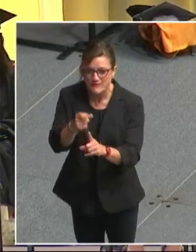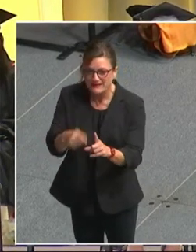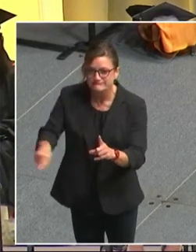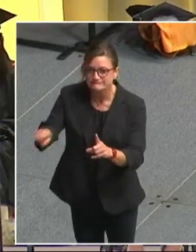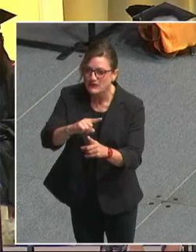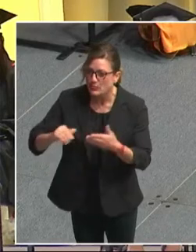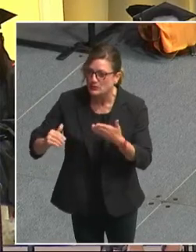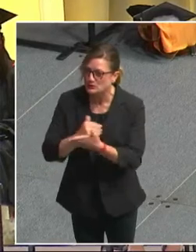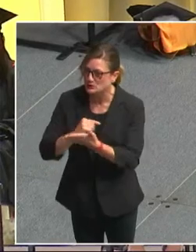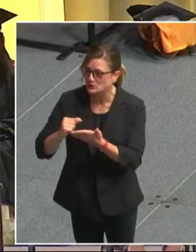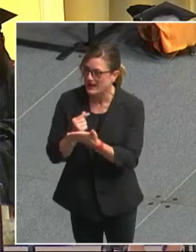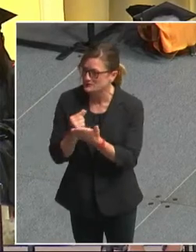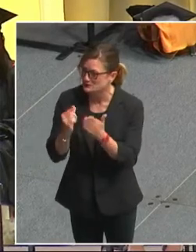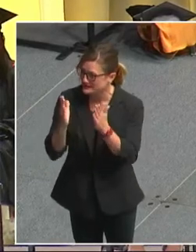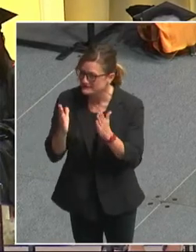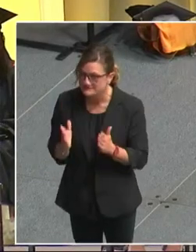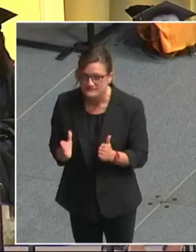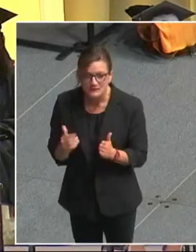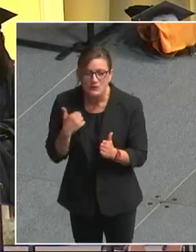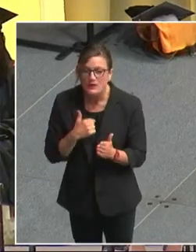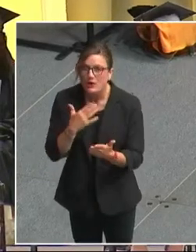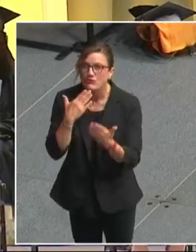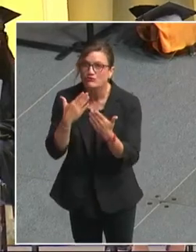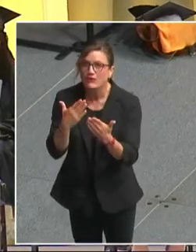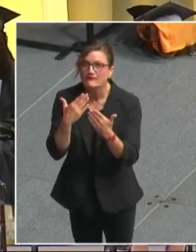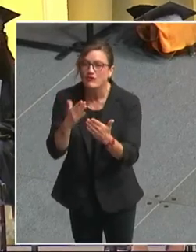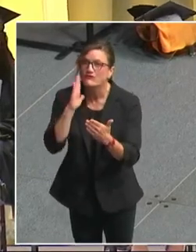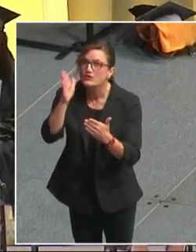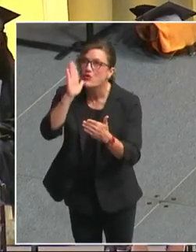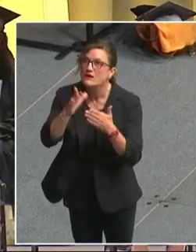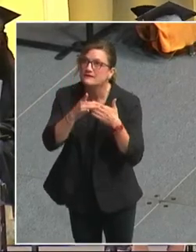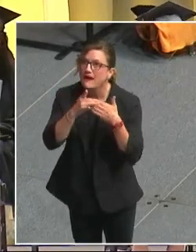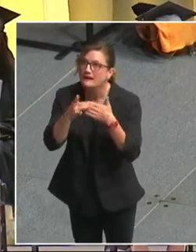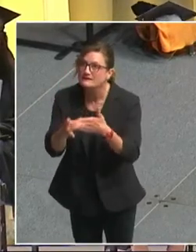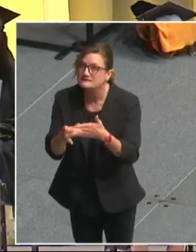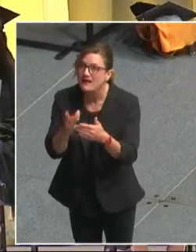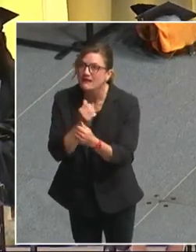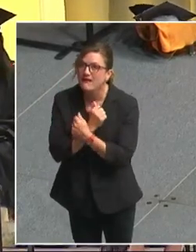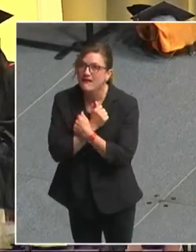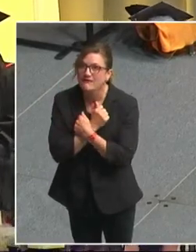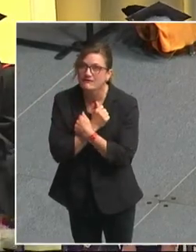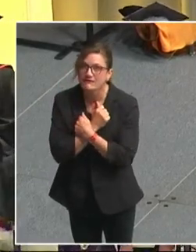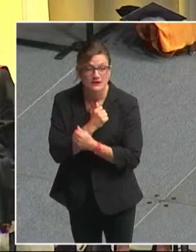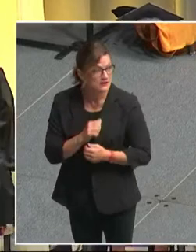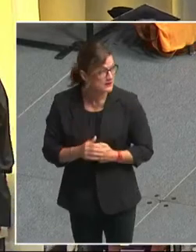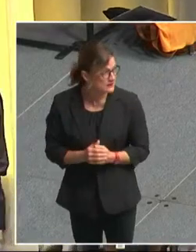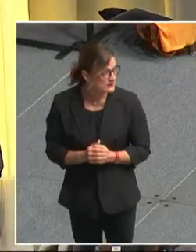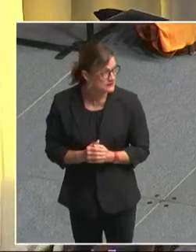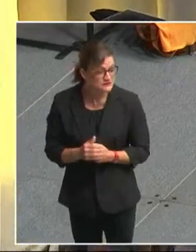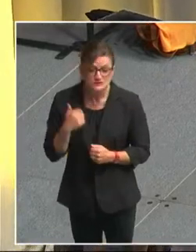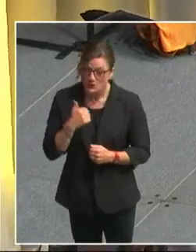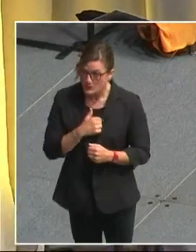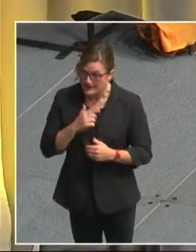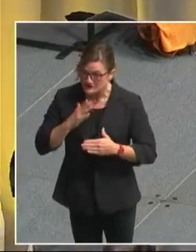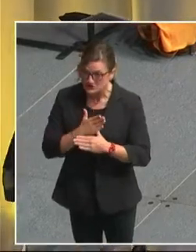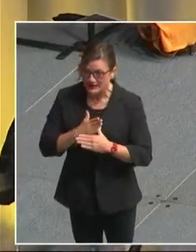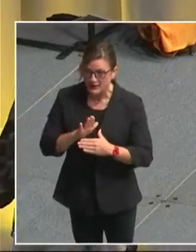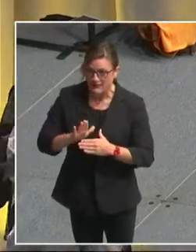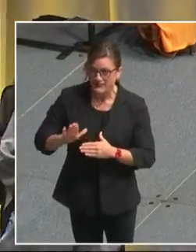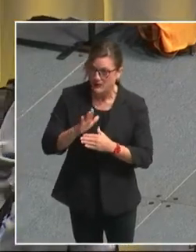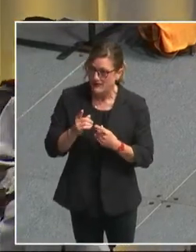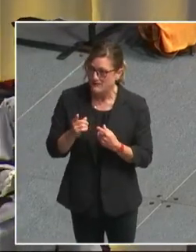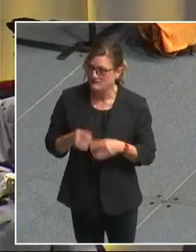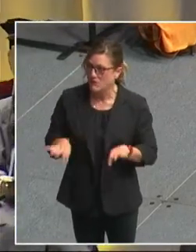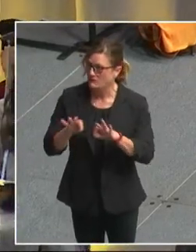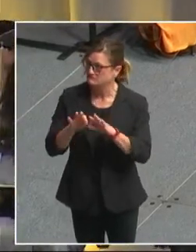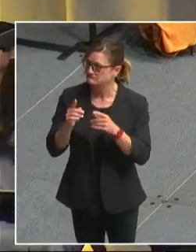graduates. We are grateful for your guidance and love as we share this important work.